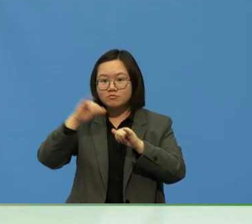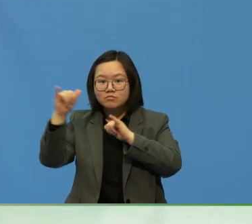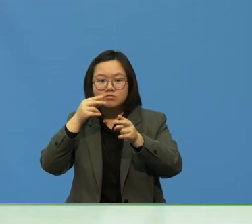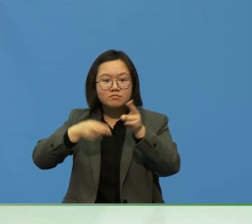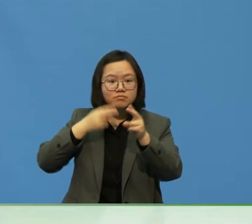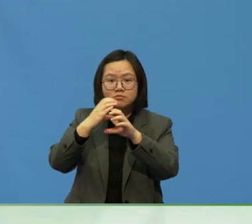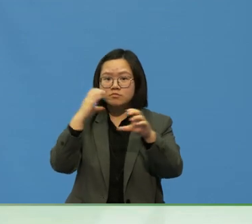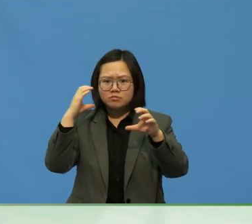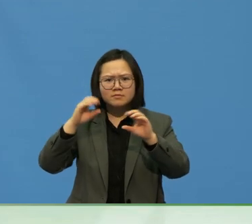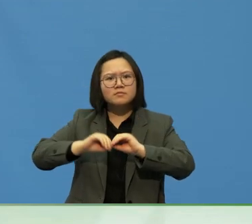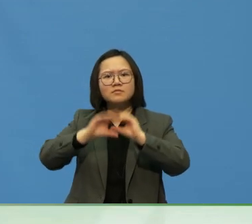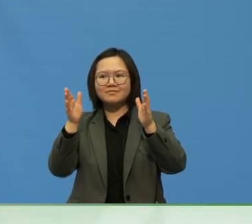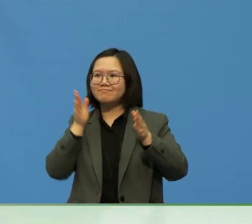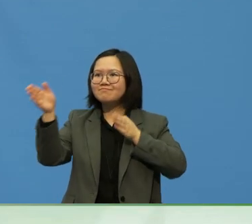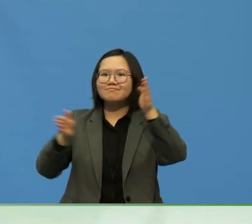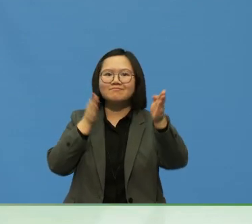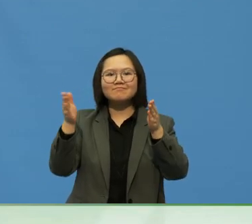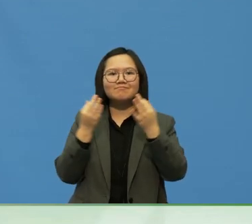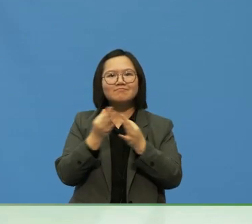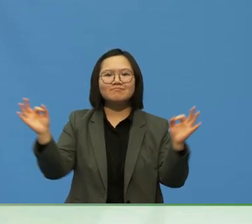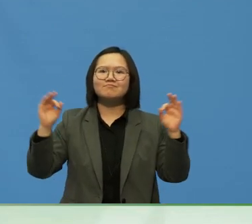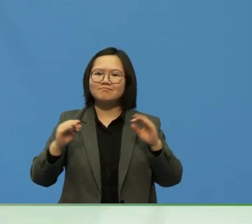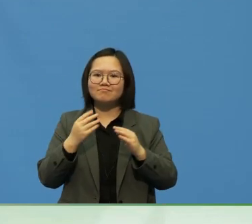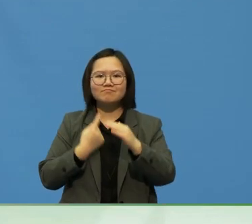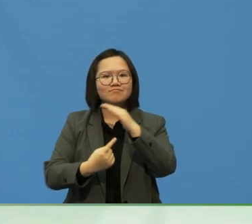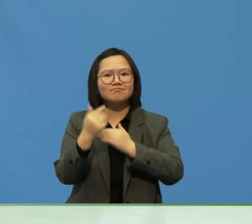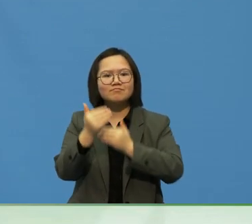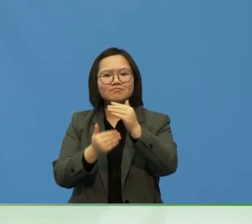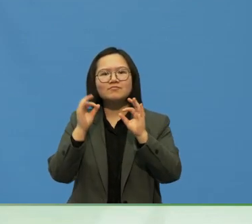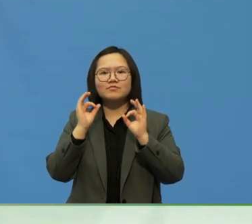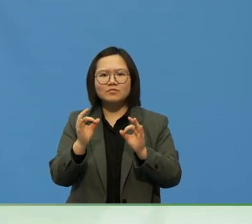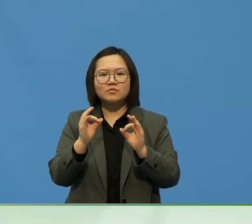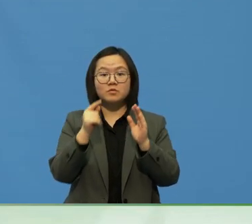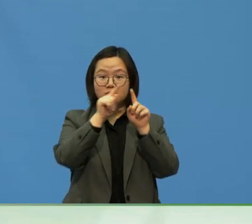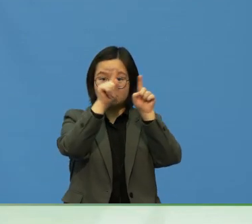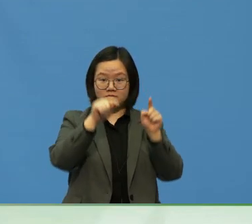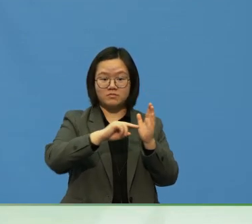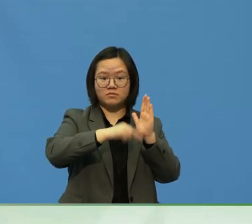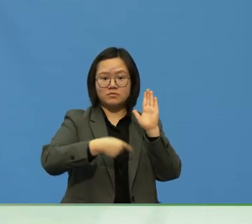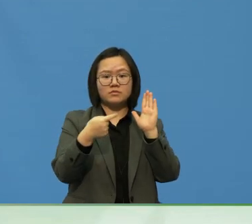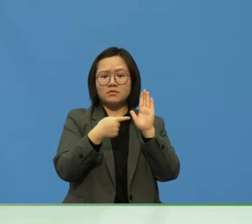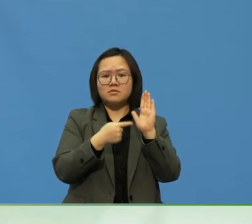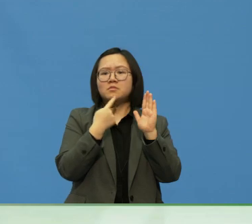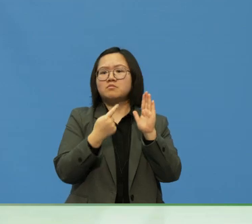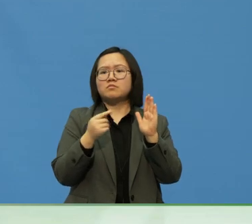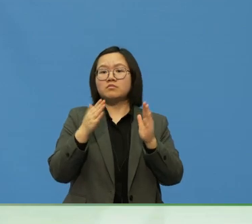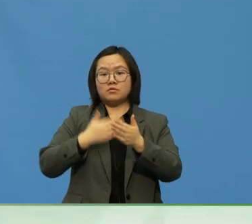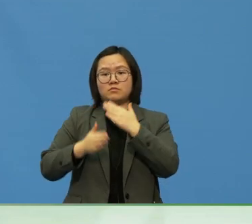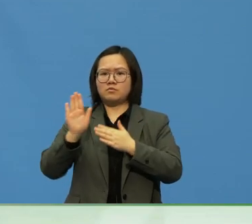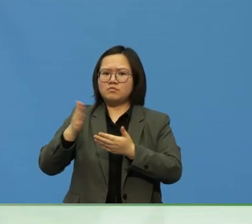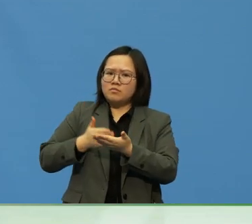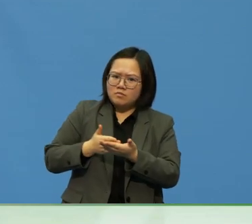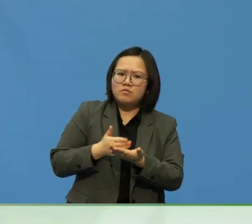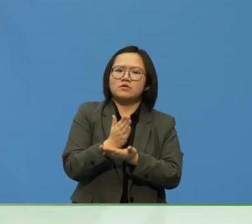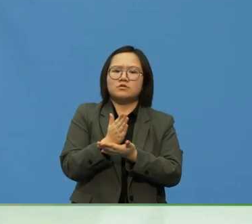disability NGOs, disabled persons organizations, to participate in that, the process of developing